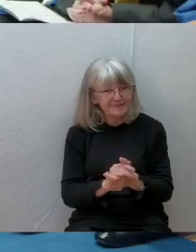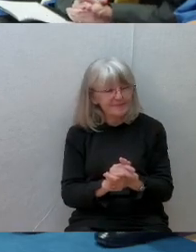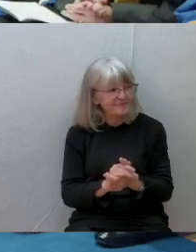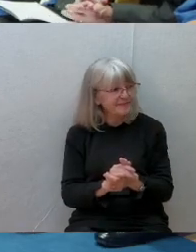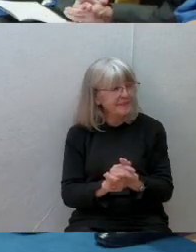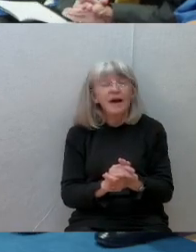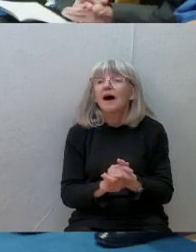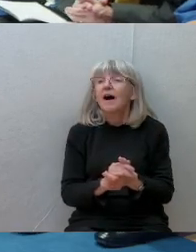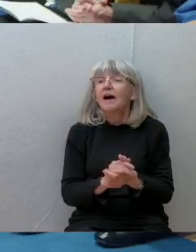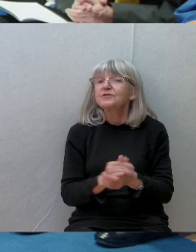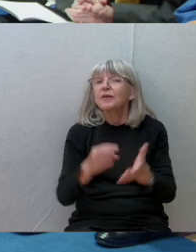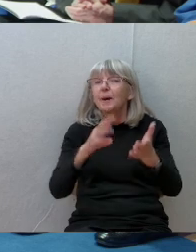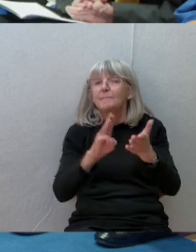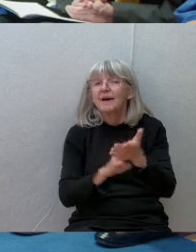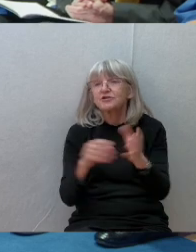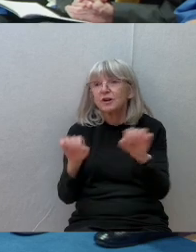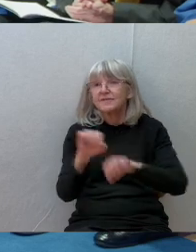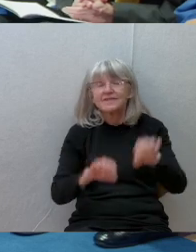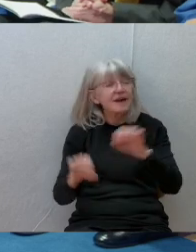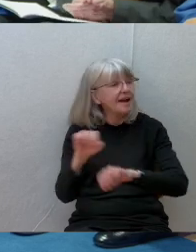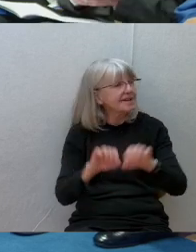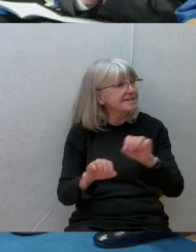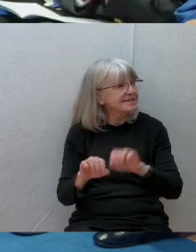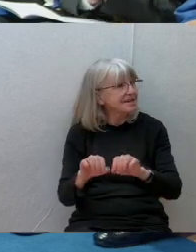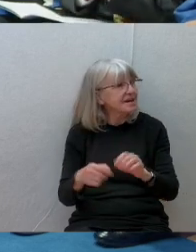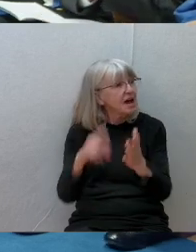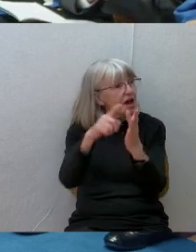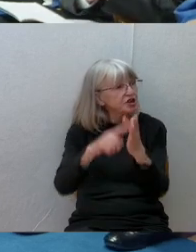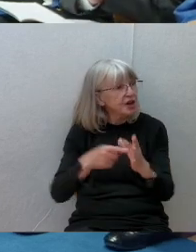And for the Master of Science, Janelle Muir.